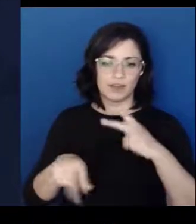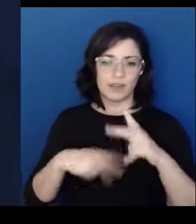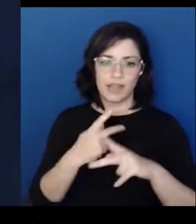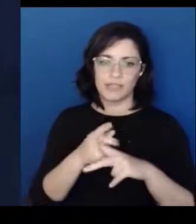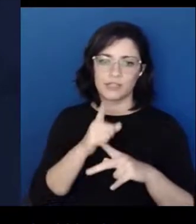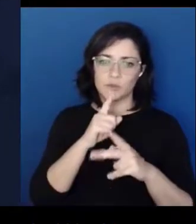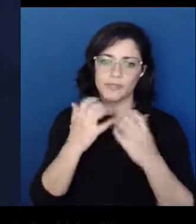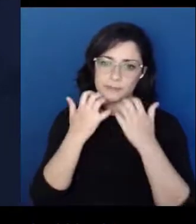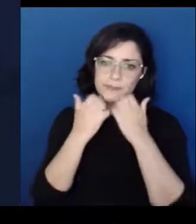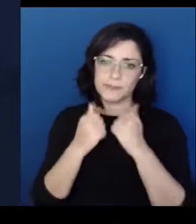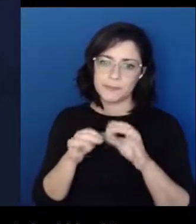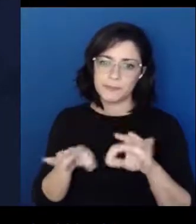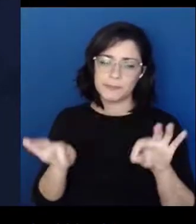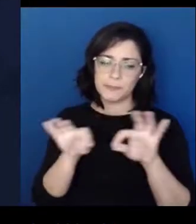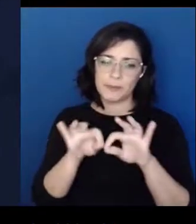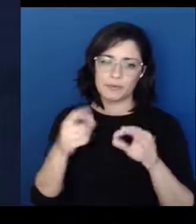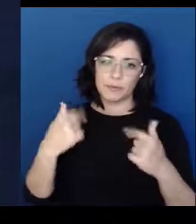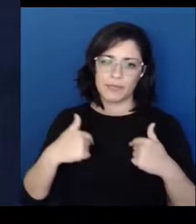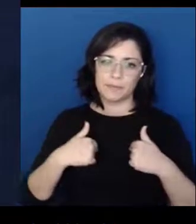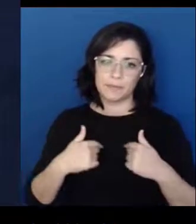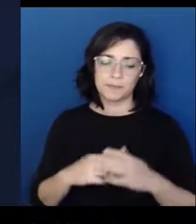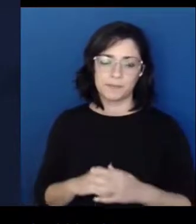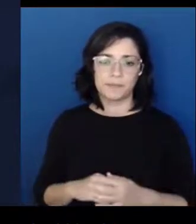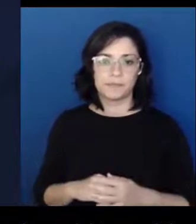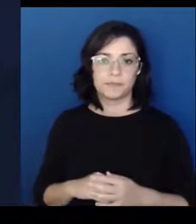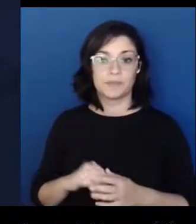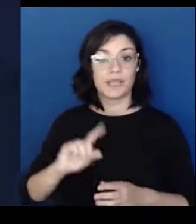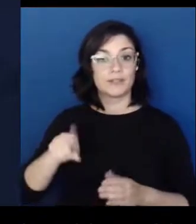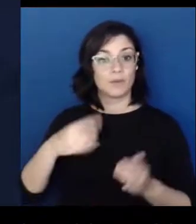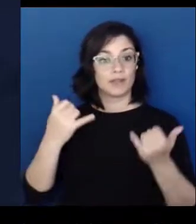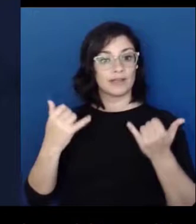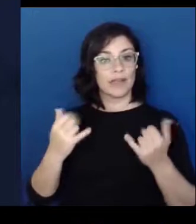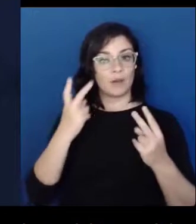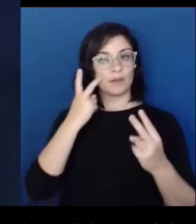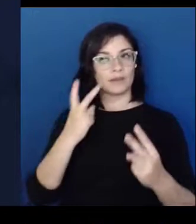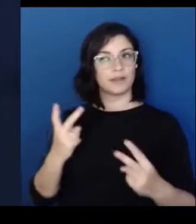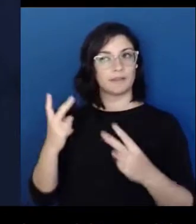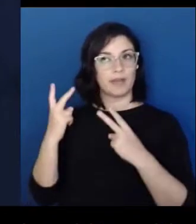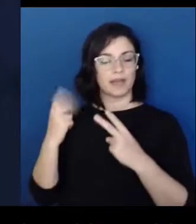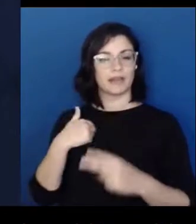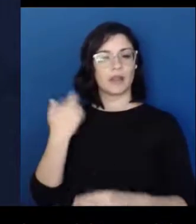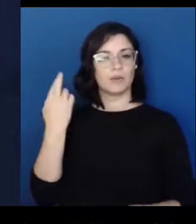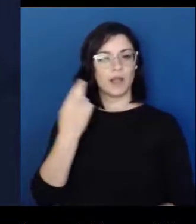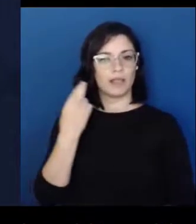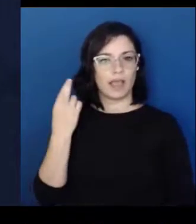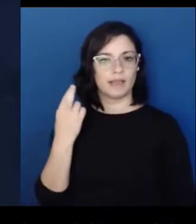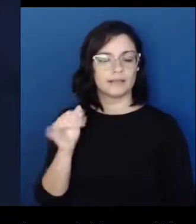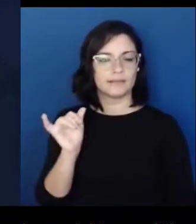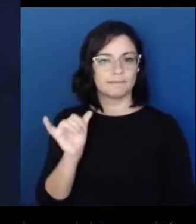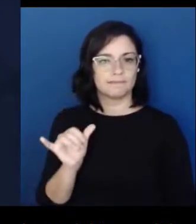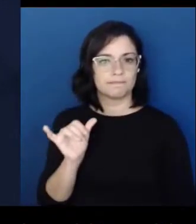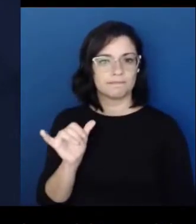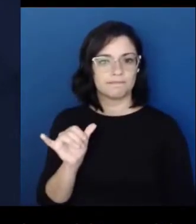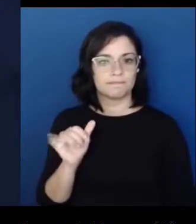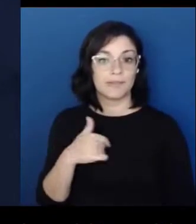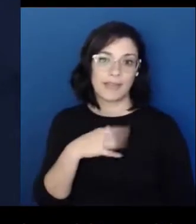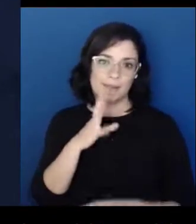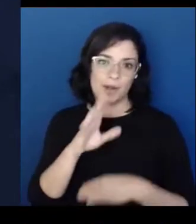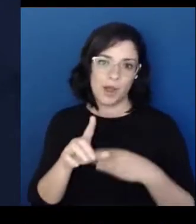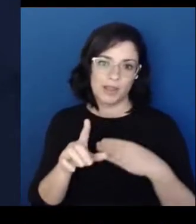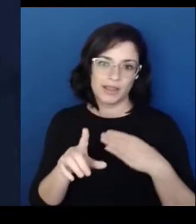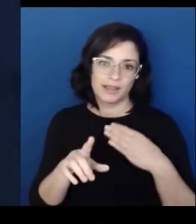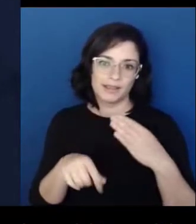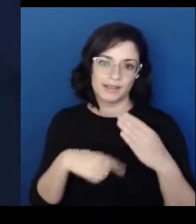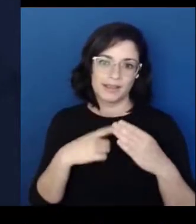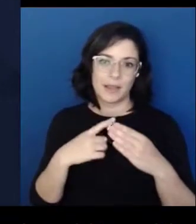it's only now looking back that I realized, and I'm talking from an enlightened point